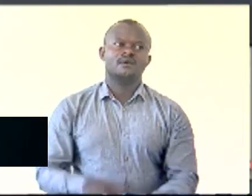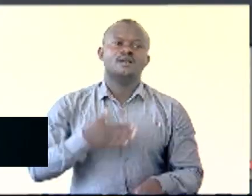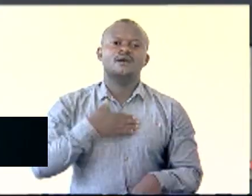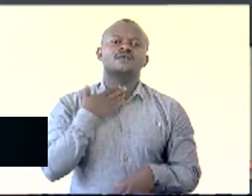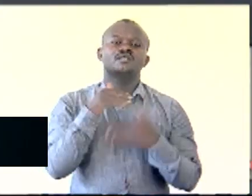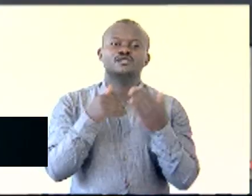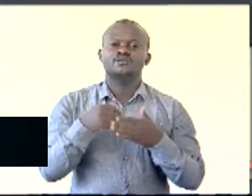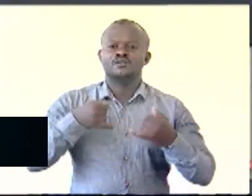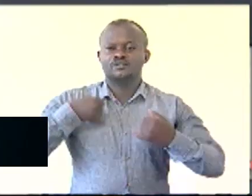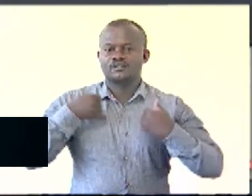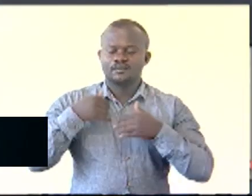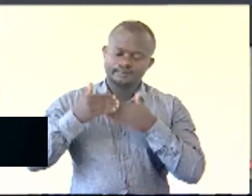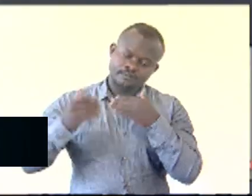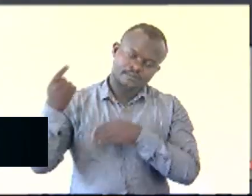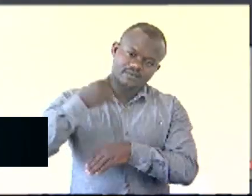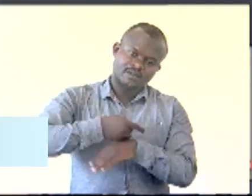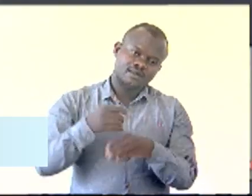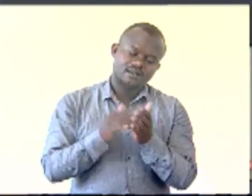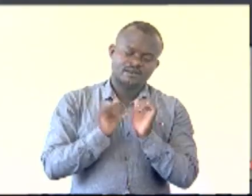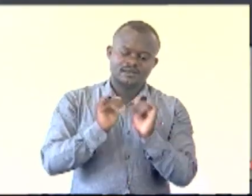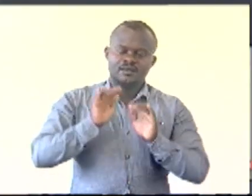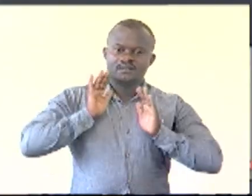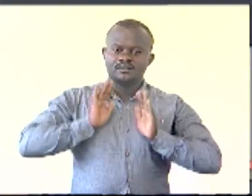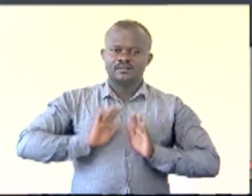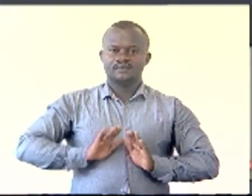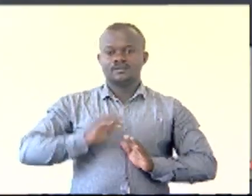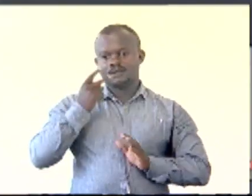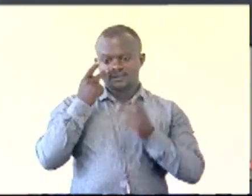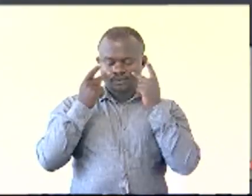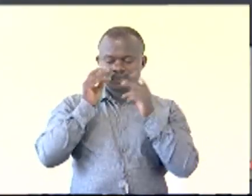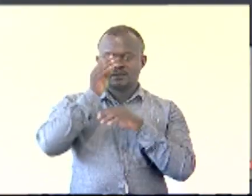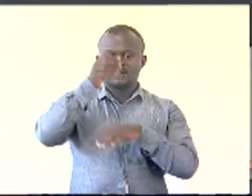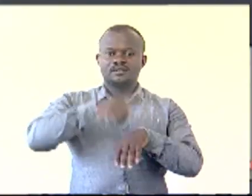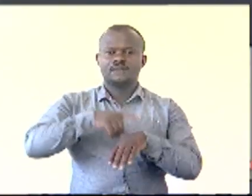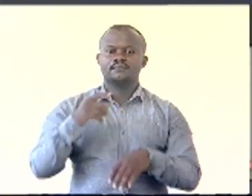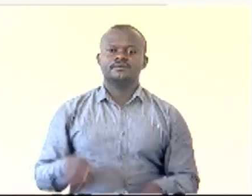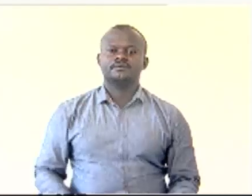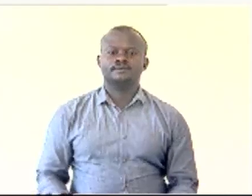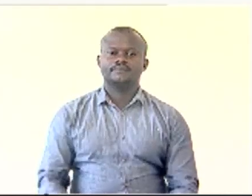you to enjoy the rest of the day and stay safe. See you next time.